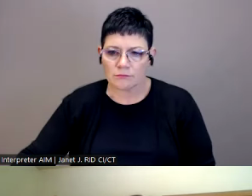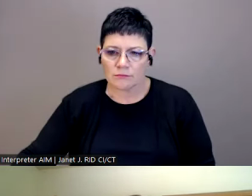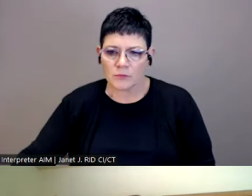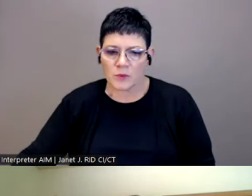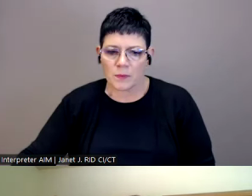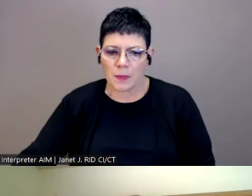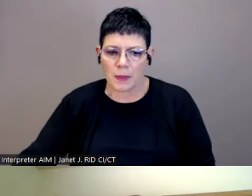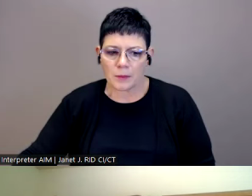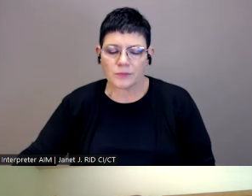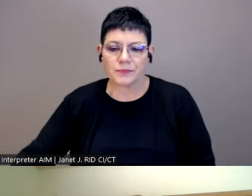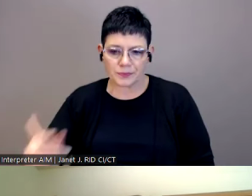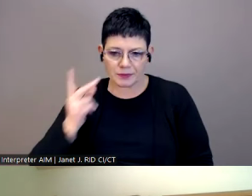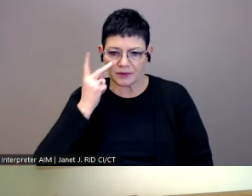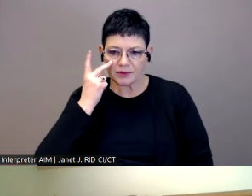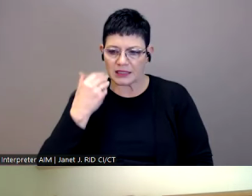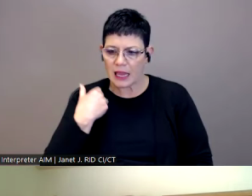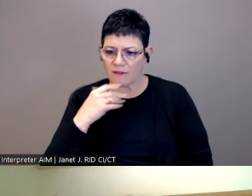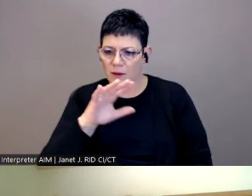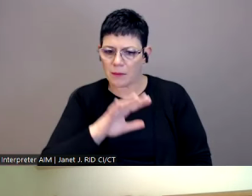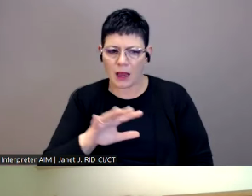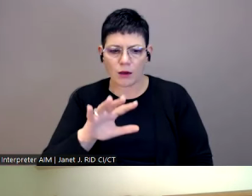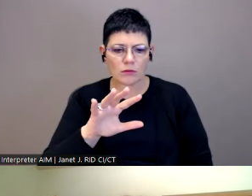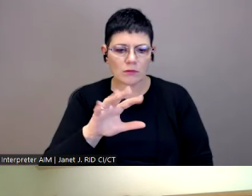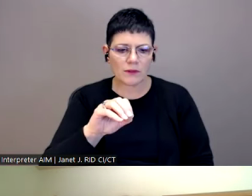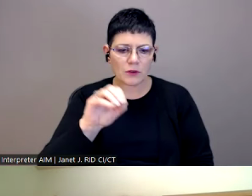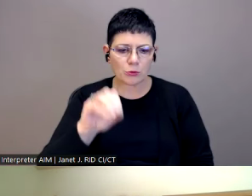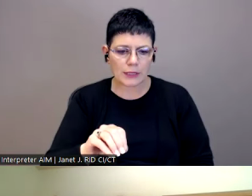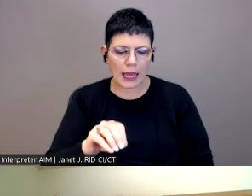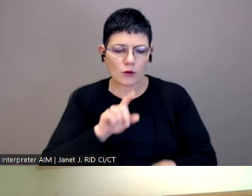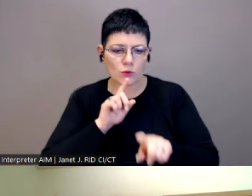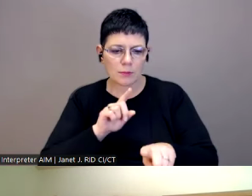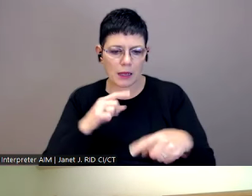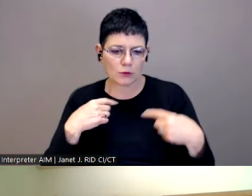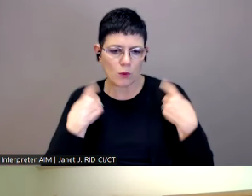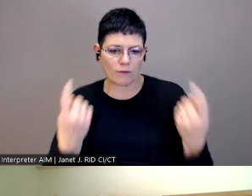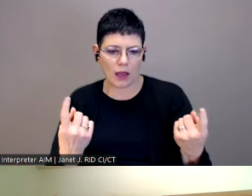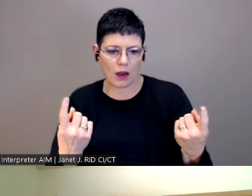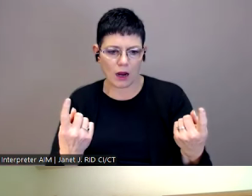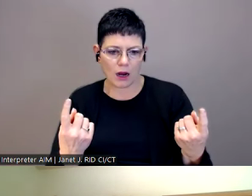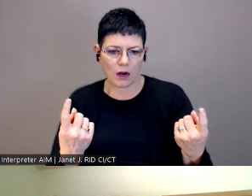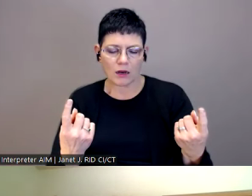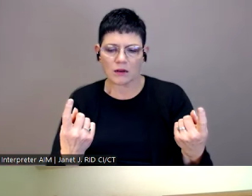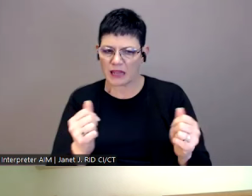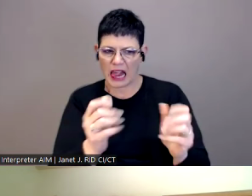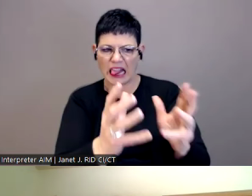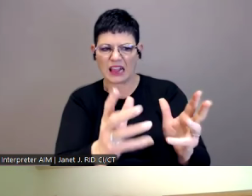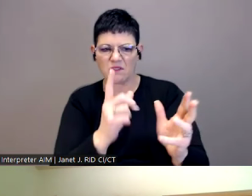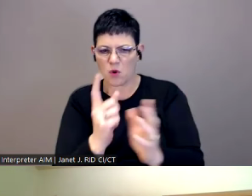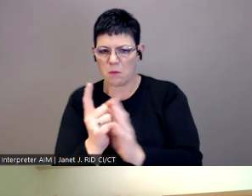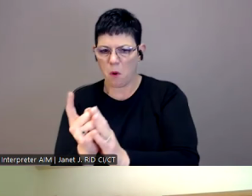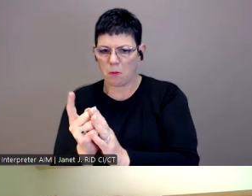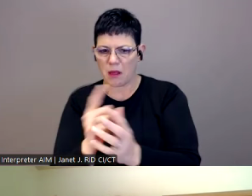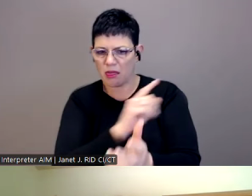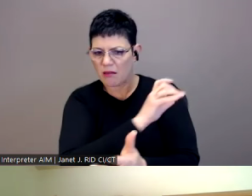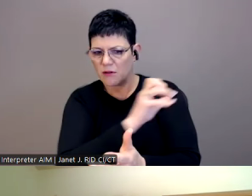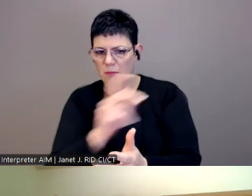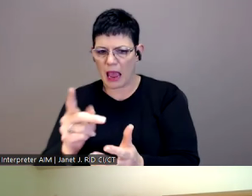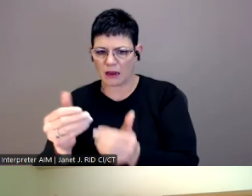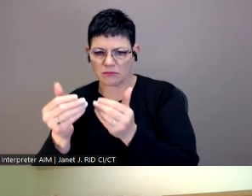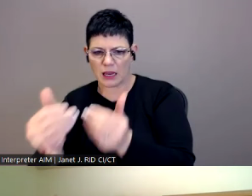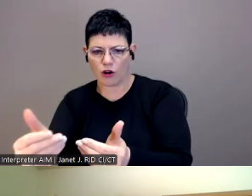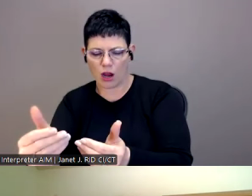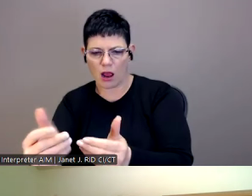And I see we've got about half, 50% response. So we could leave it up for a moment and carry on if you'd